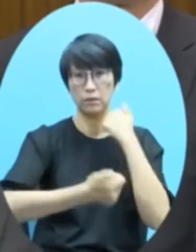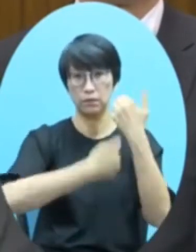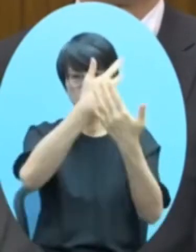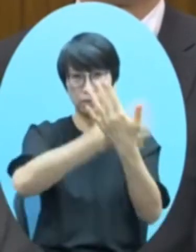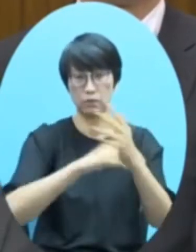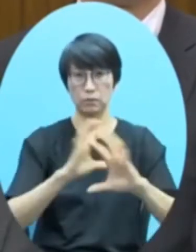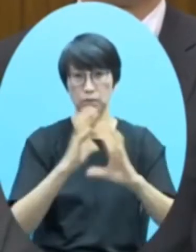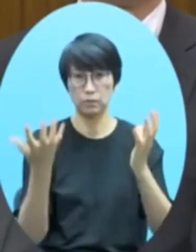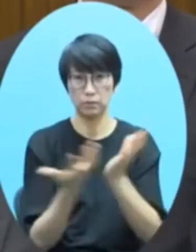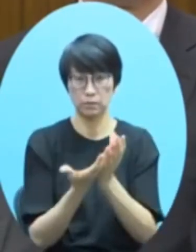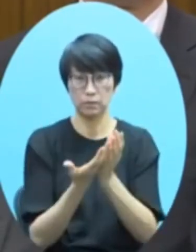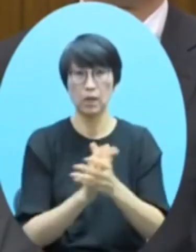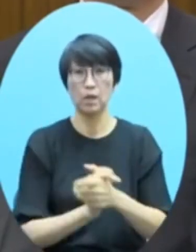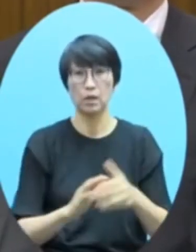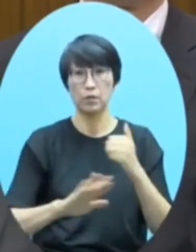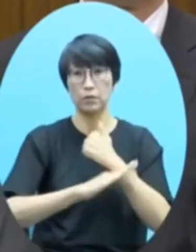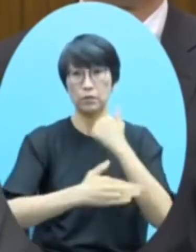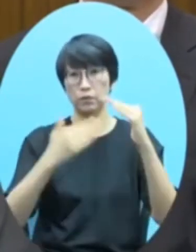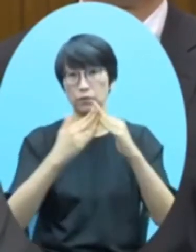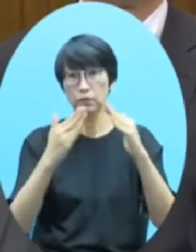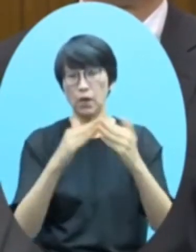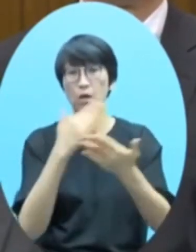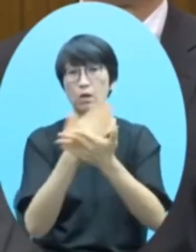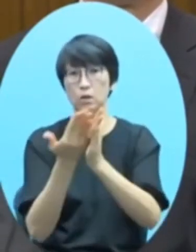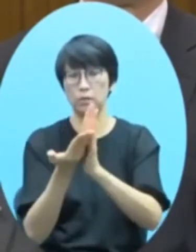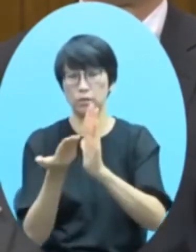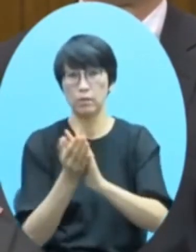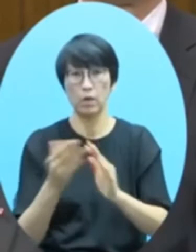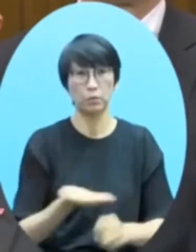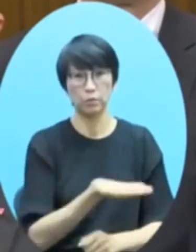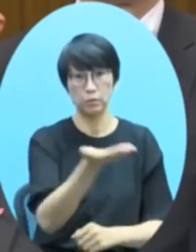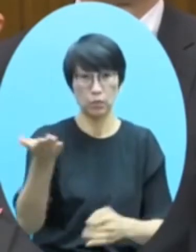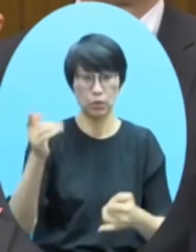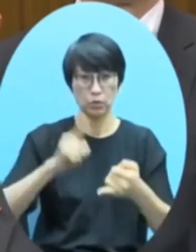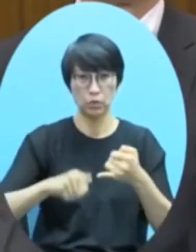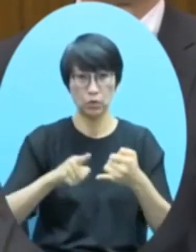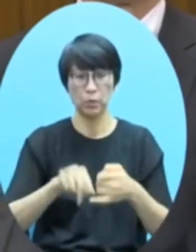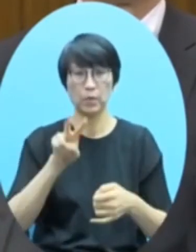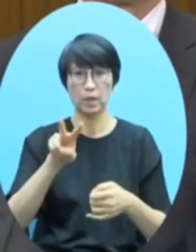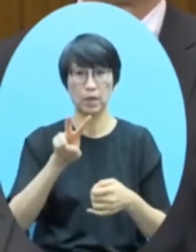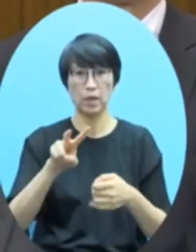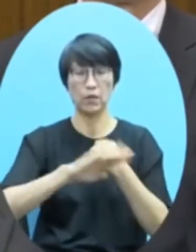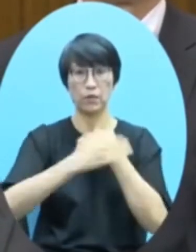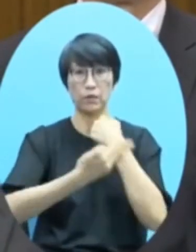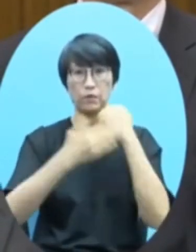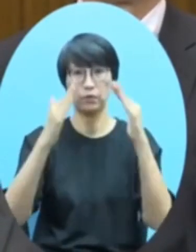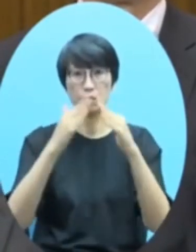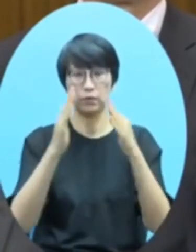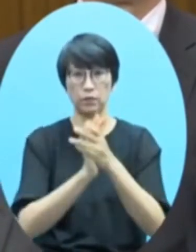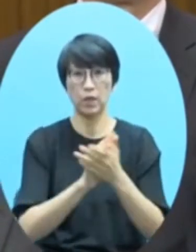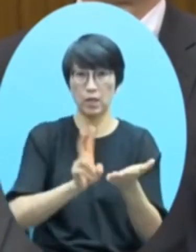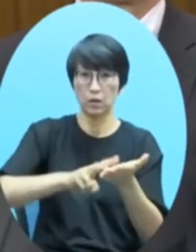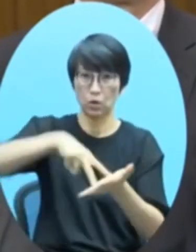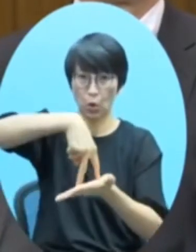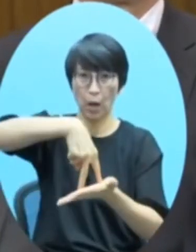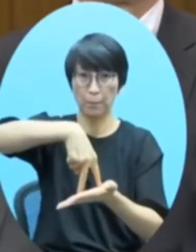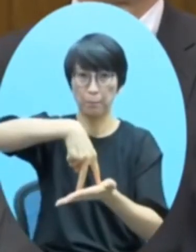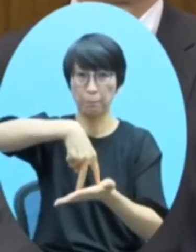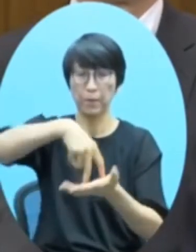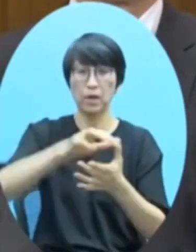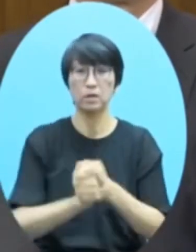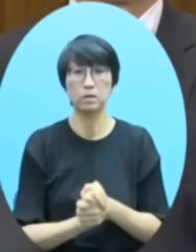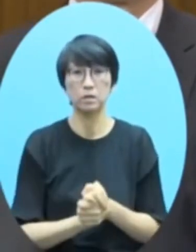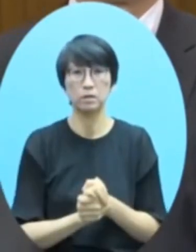that justice is done. And ultimately, we will all look to the courts, which are independent in Hong Kong,